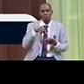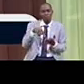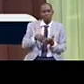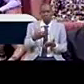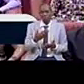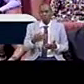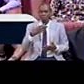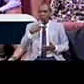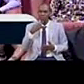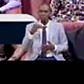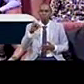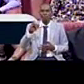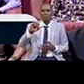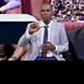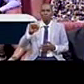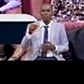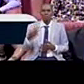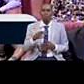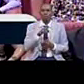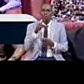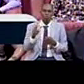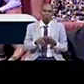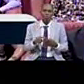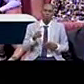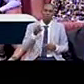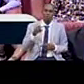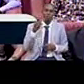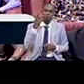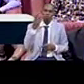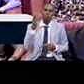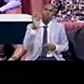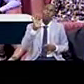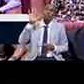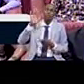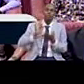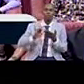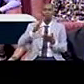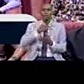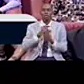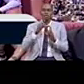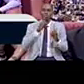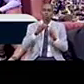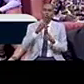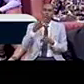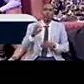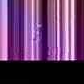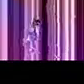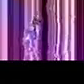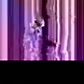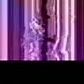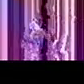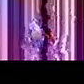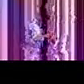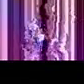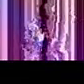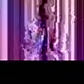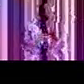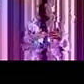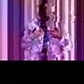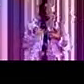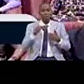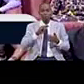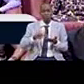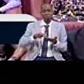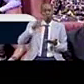saw his glory and spake of him. That he said Jesus having glory is not a strange